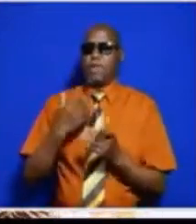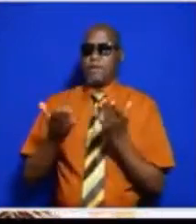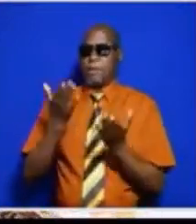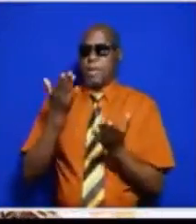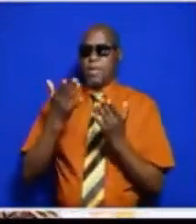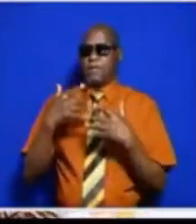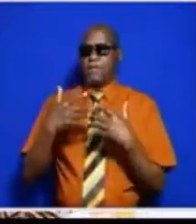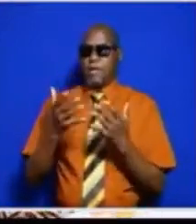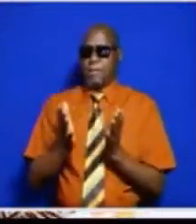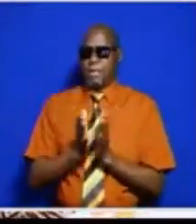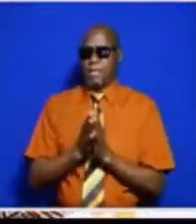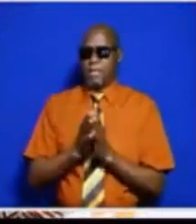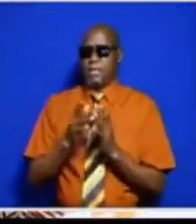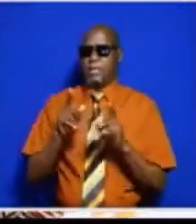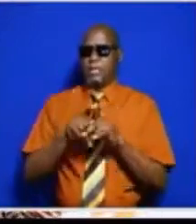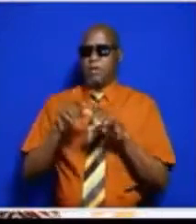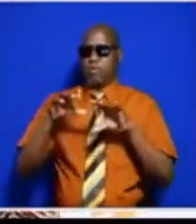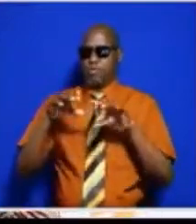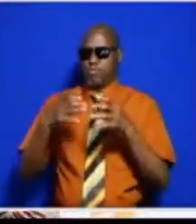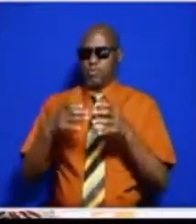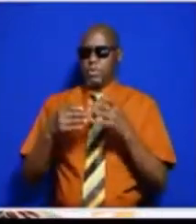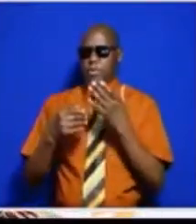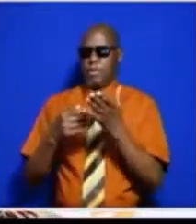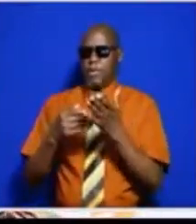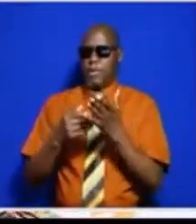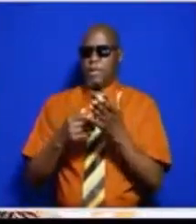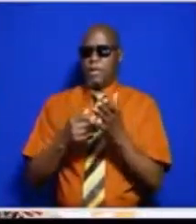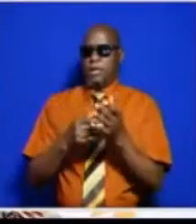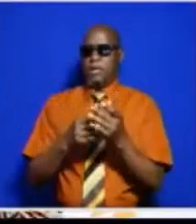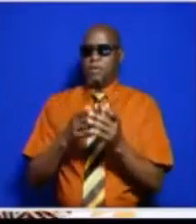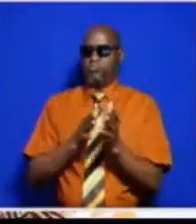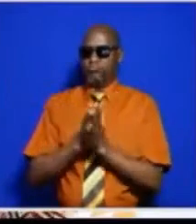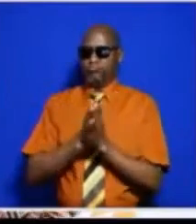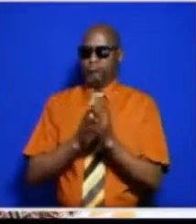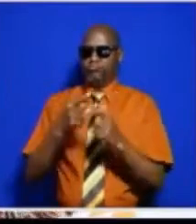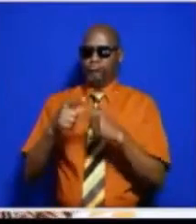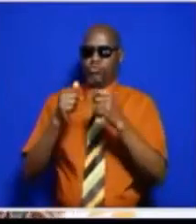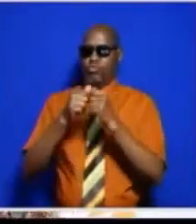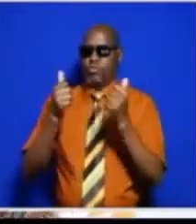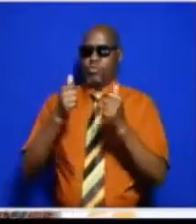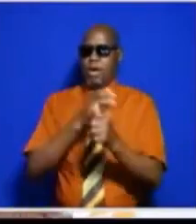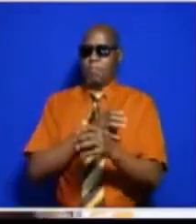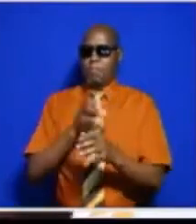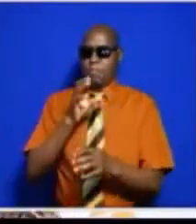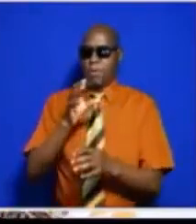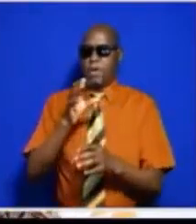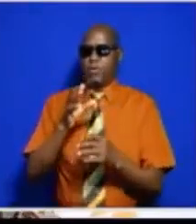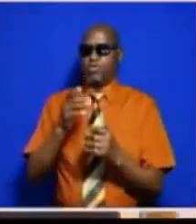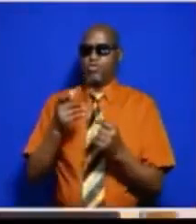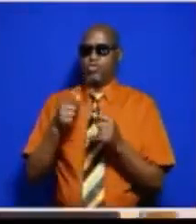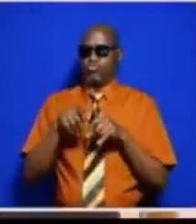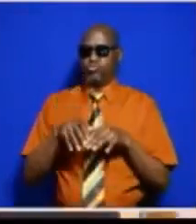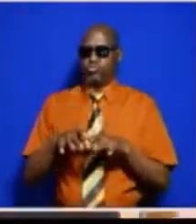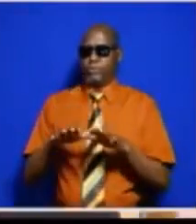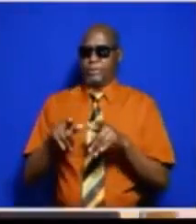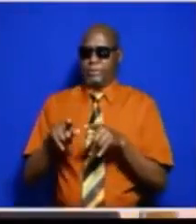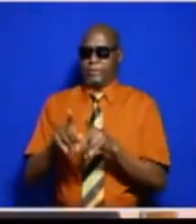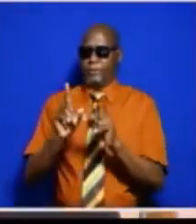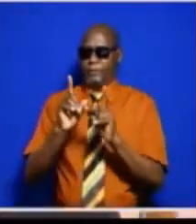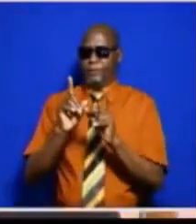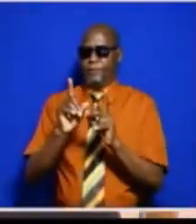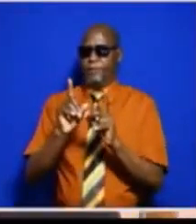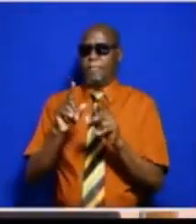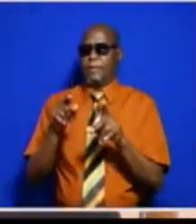balanced family and a community that is thriving, that has power to procreate itself and